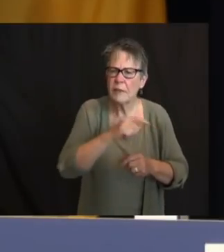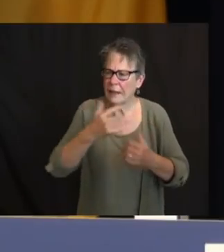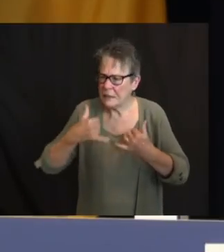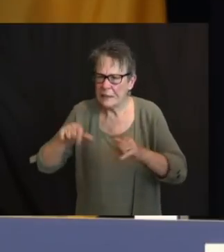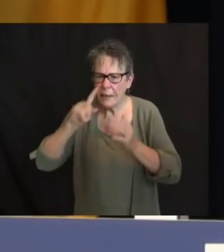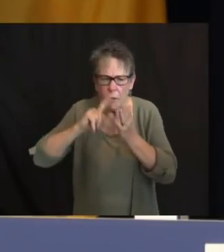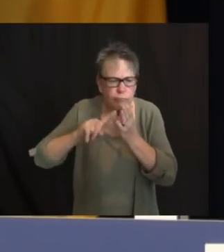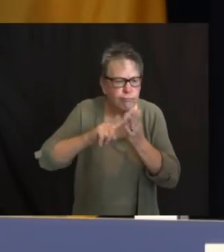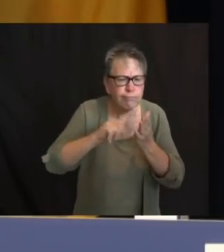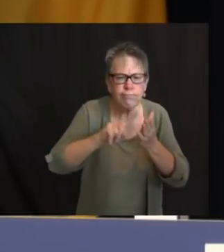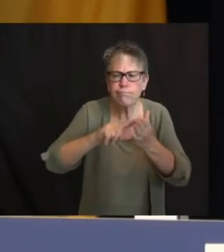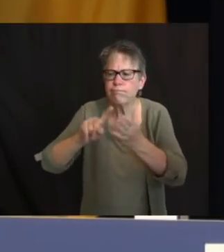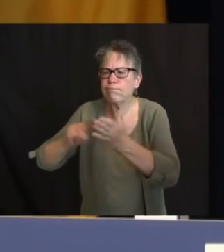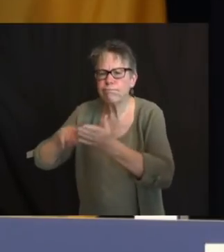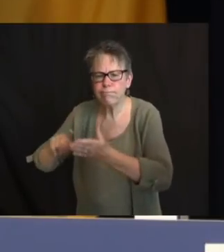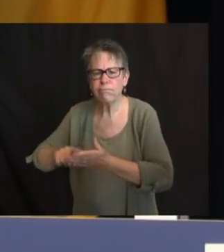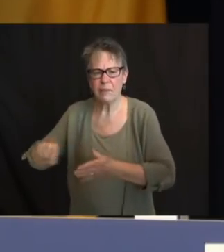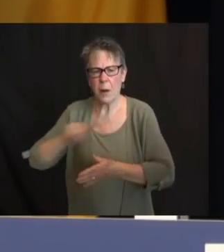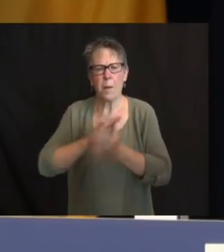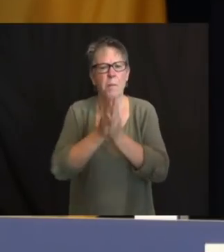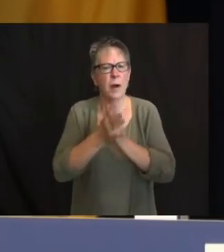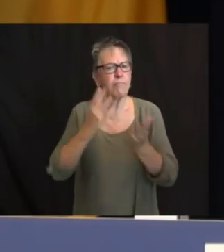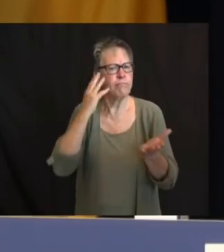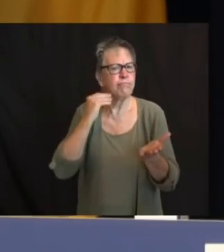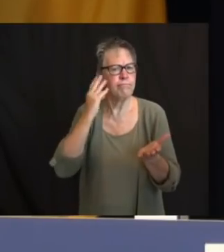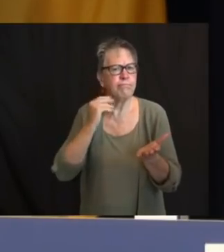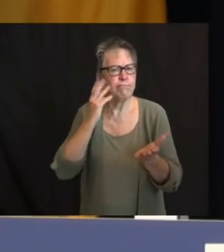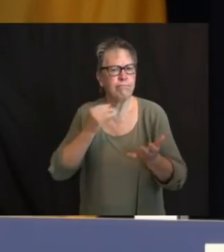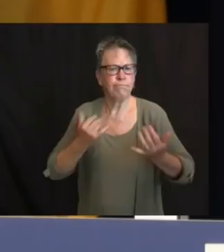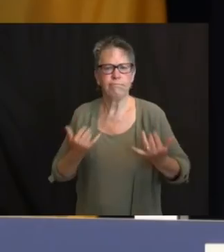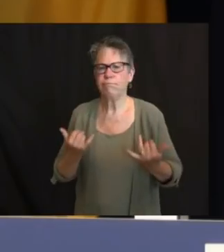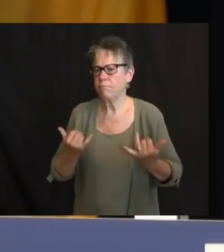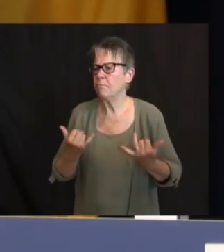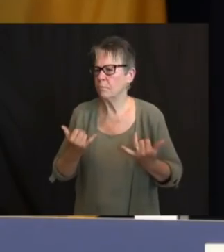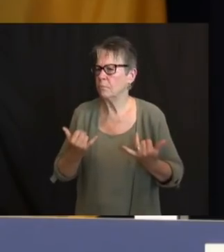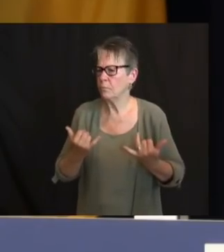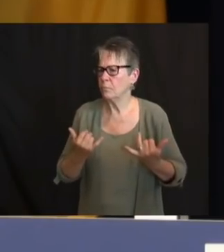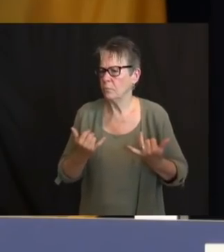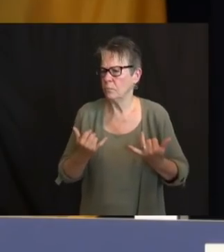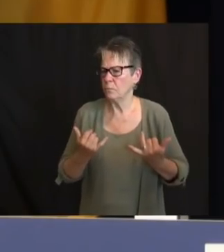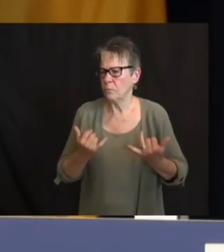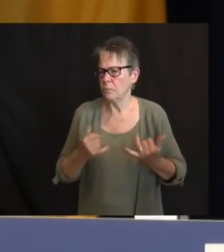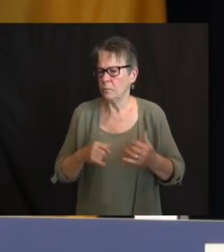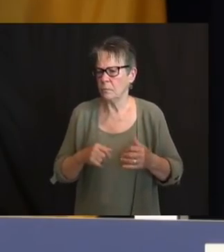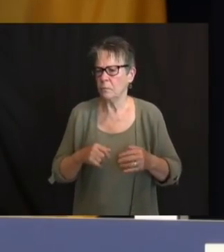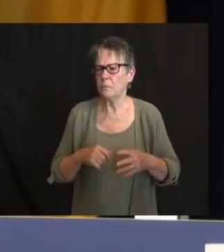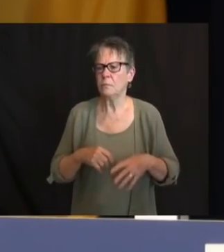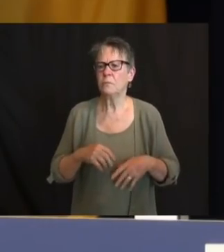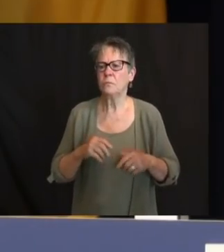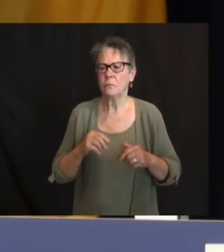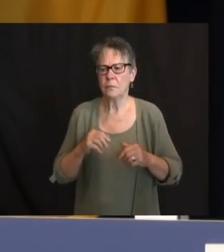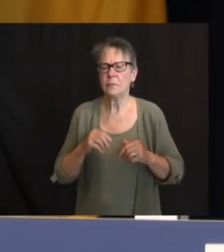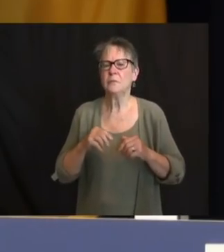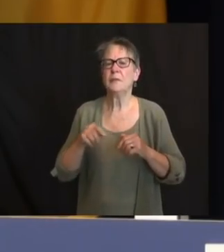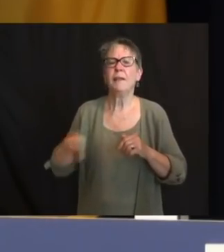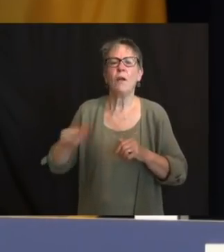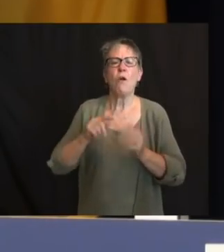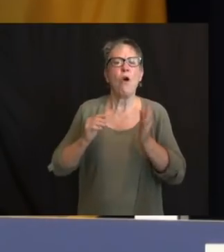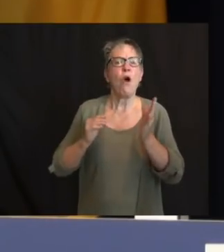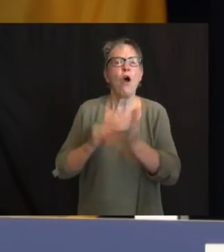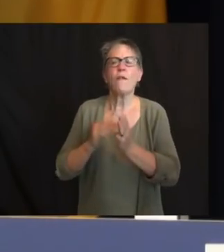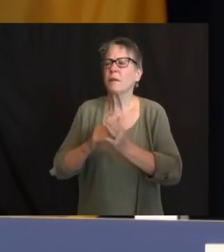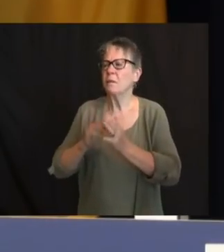with. And in many cases, their work is often focused on a disease that they know much more about.